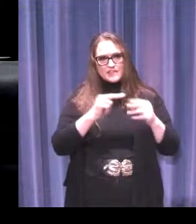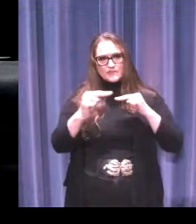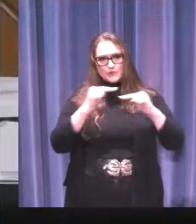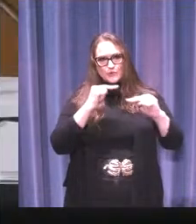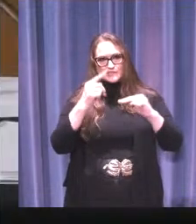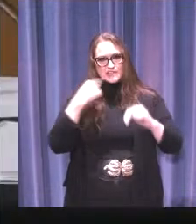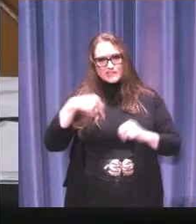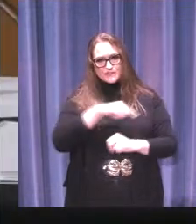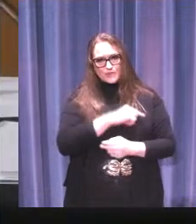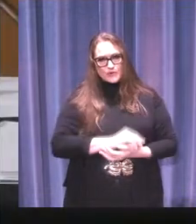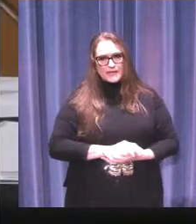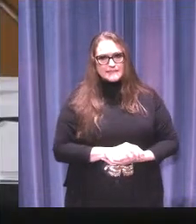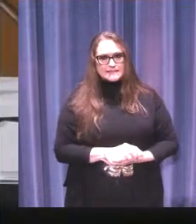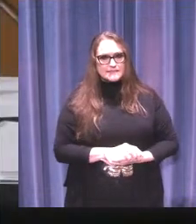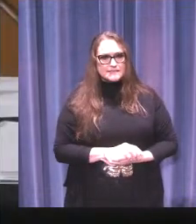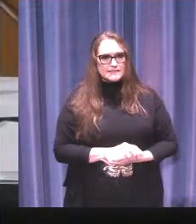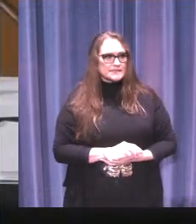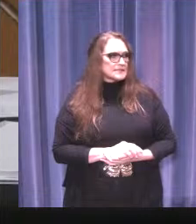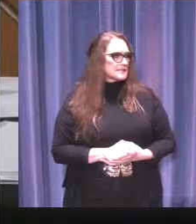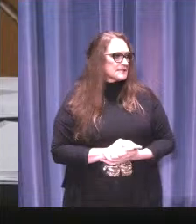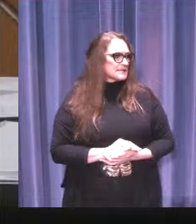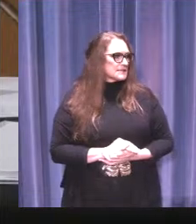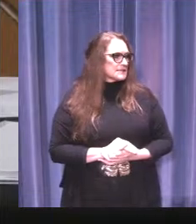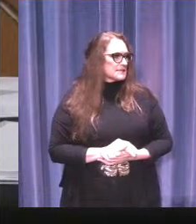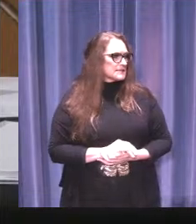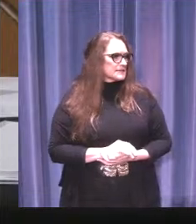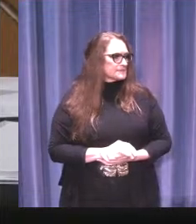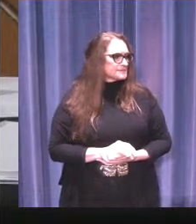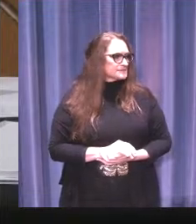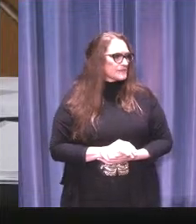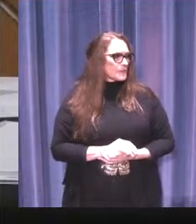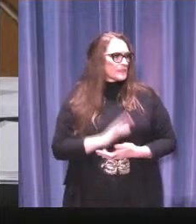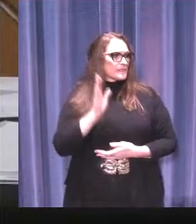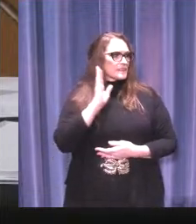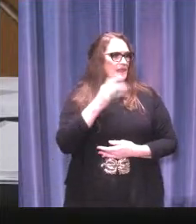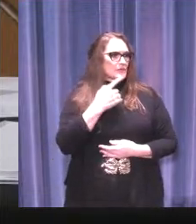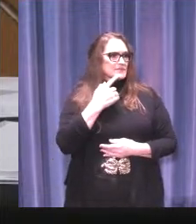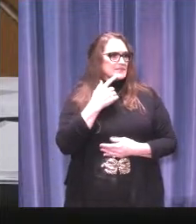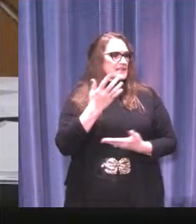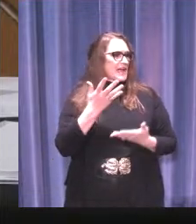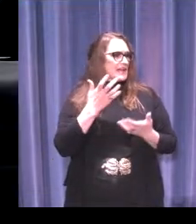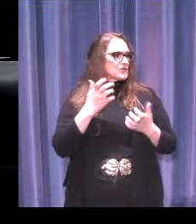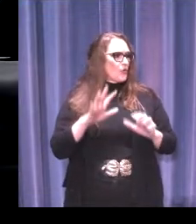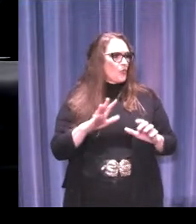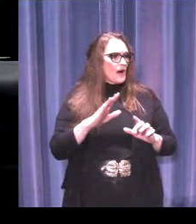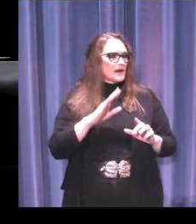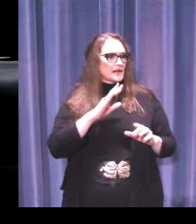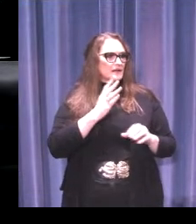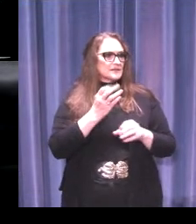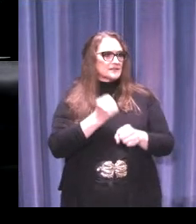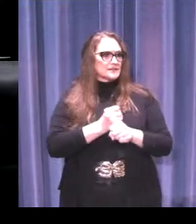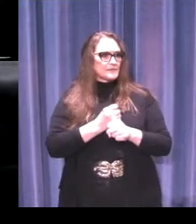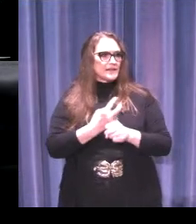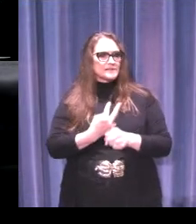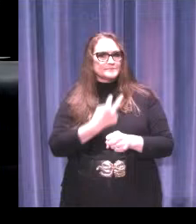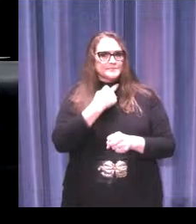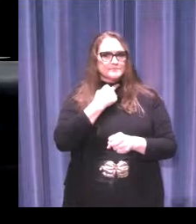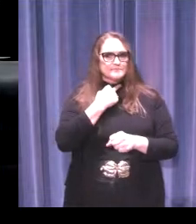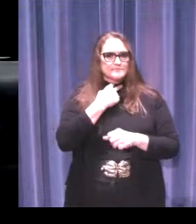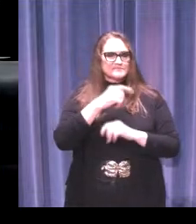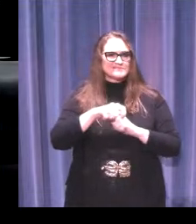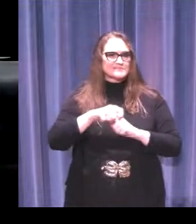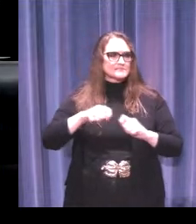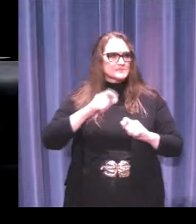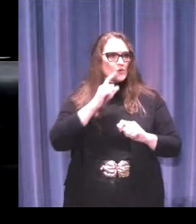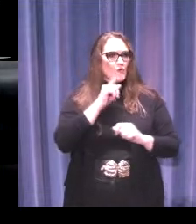us. You know, whether I would just simply, I don't want to tie his hands or the